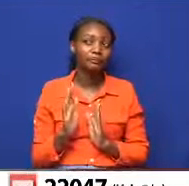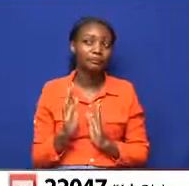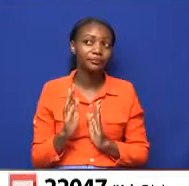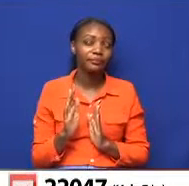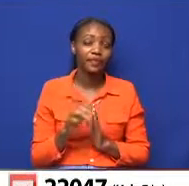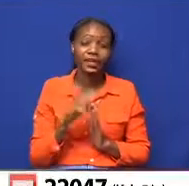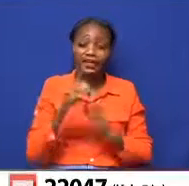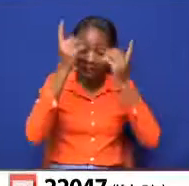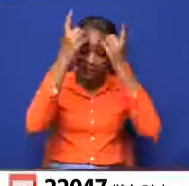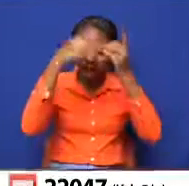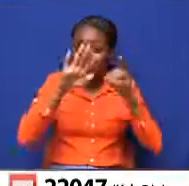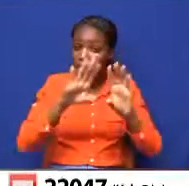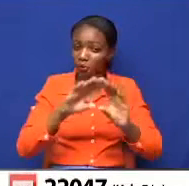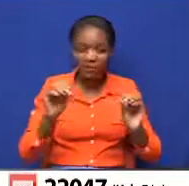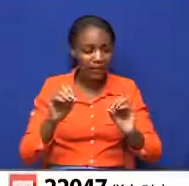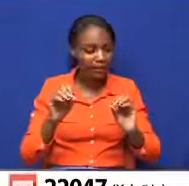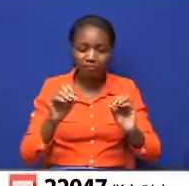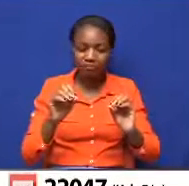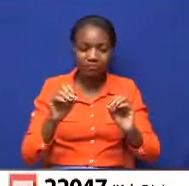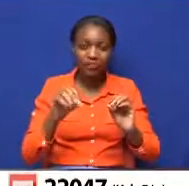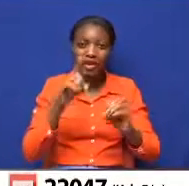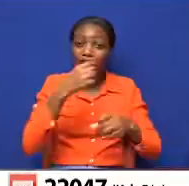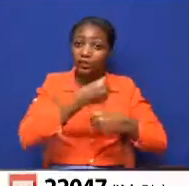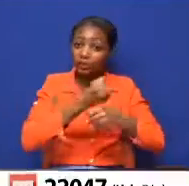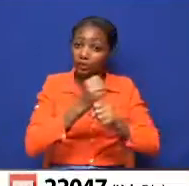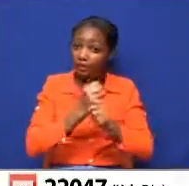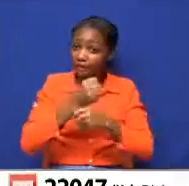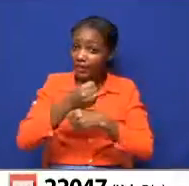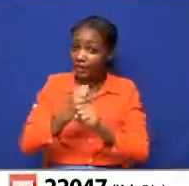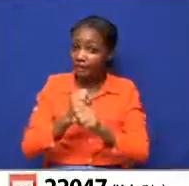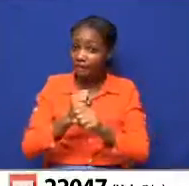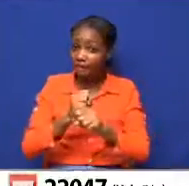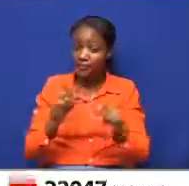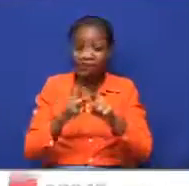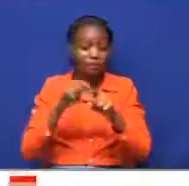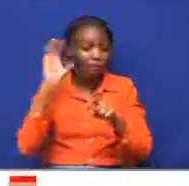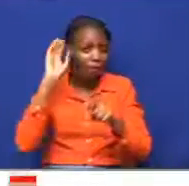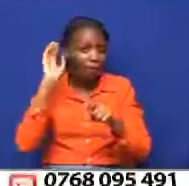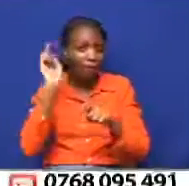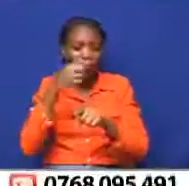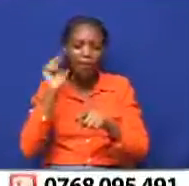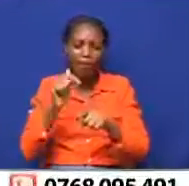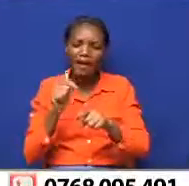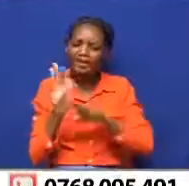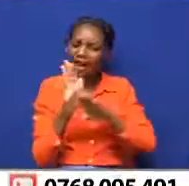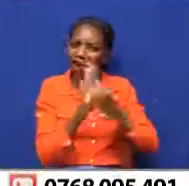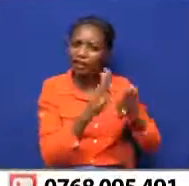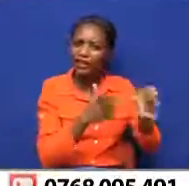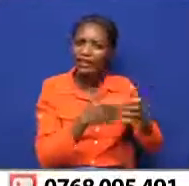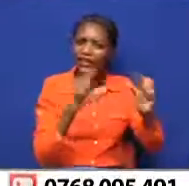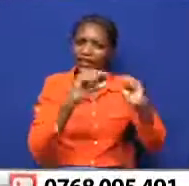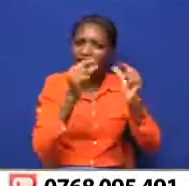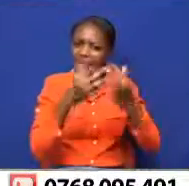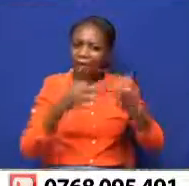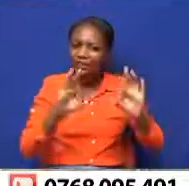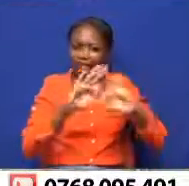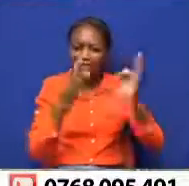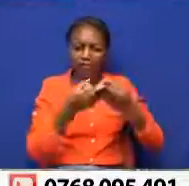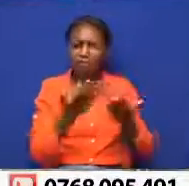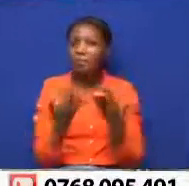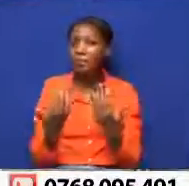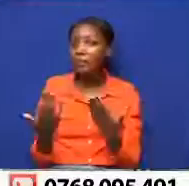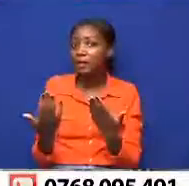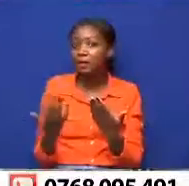this is not your decision. You made this decision under duress. So we must stop running the party as though it is family property. As